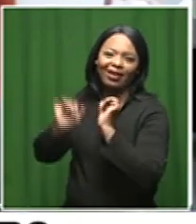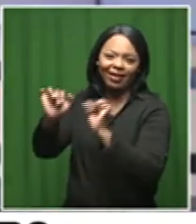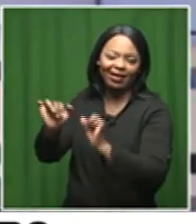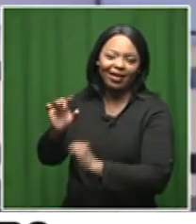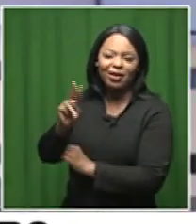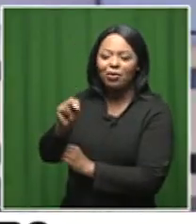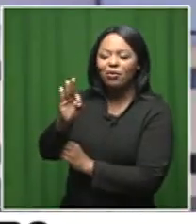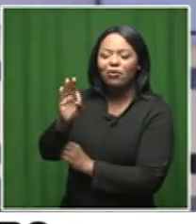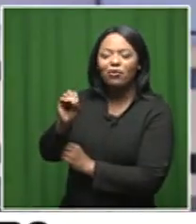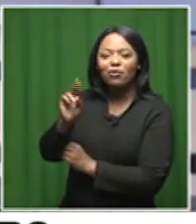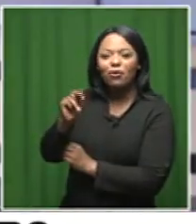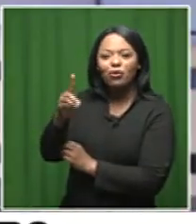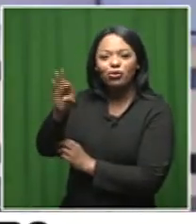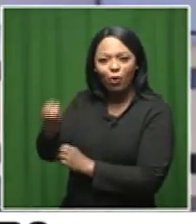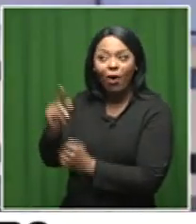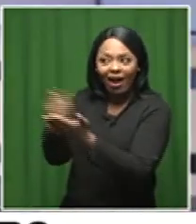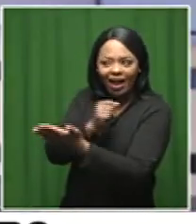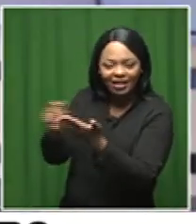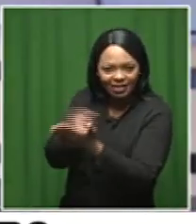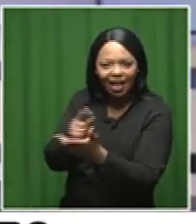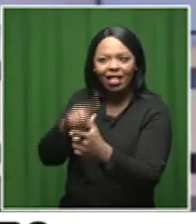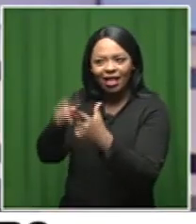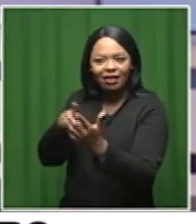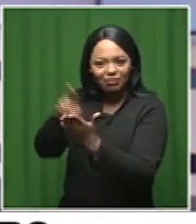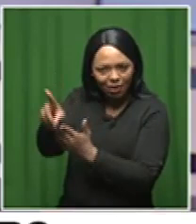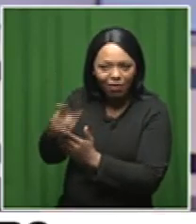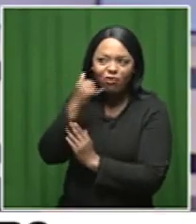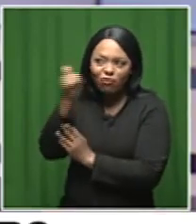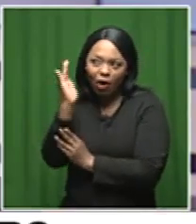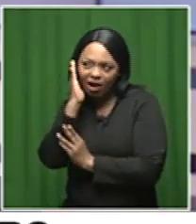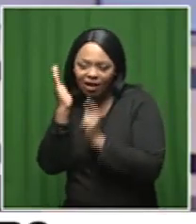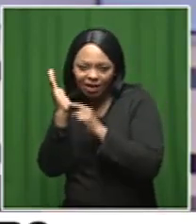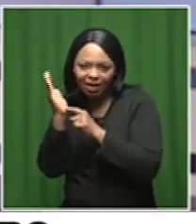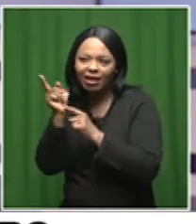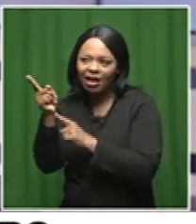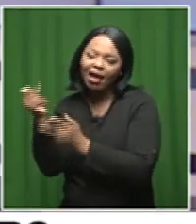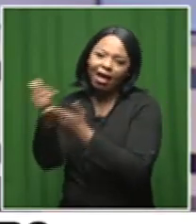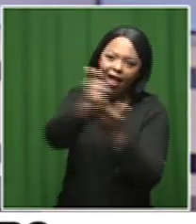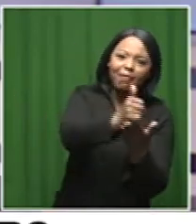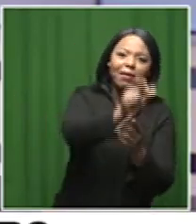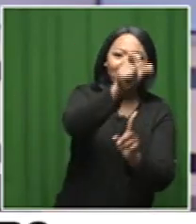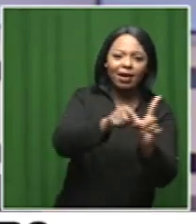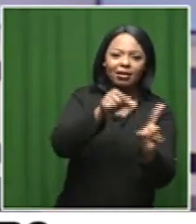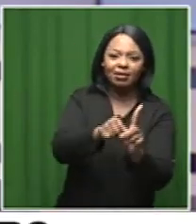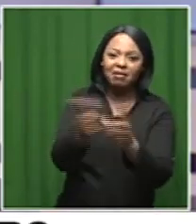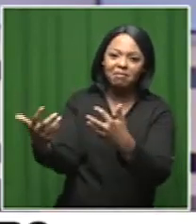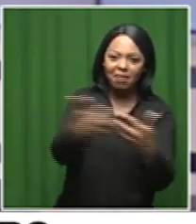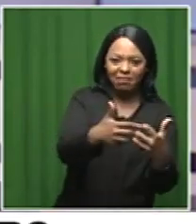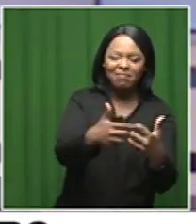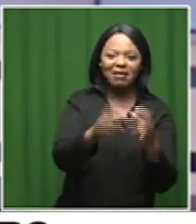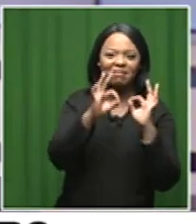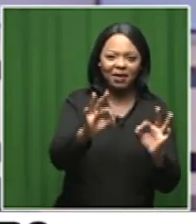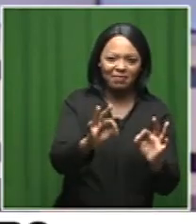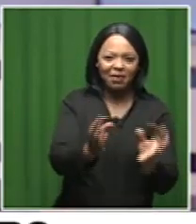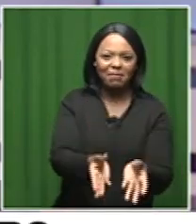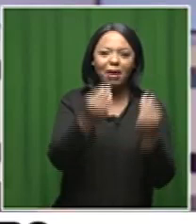donor who himself registered and then got called to go out and assist someone with his bone marrow donation. Now, thousands of